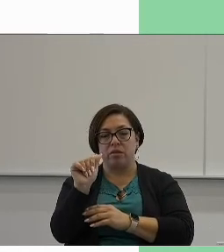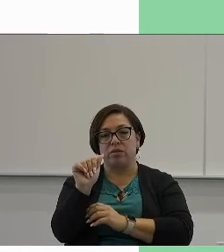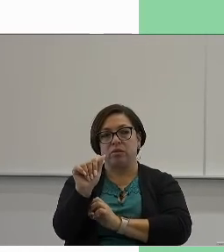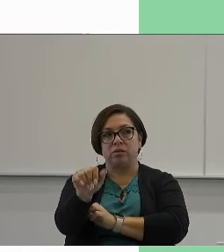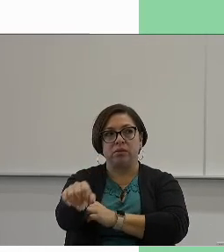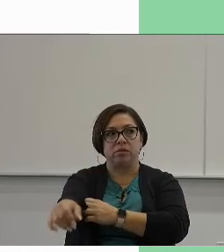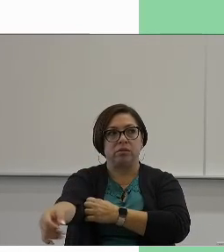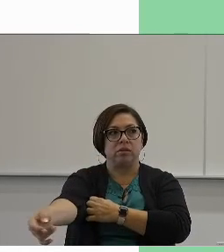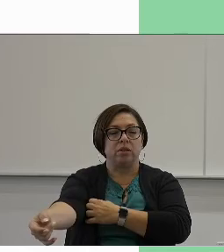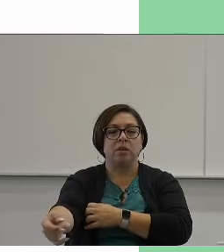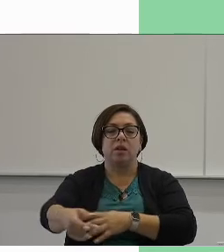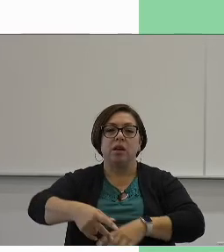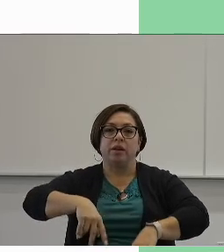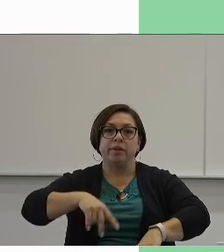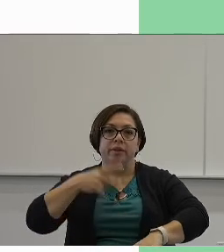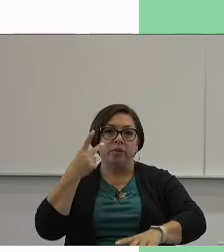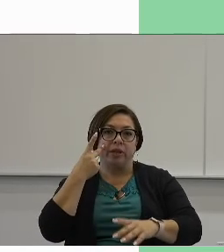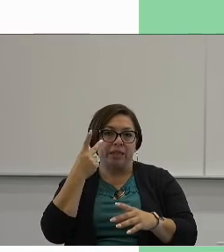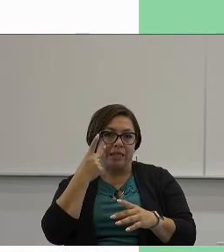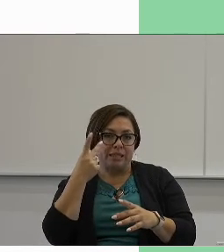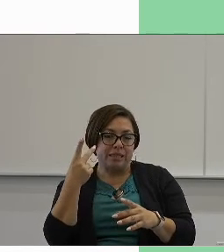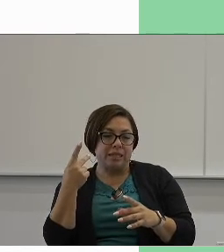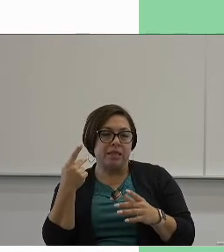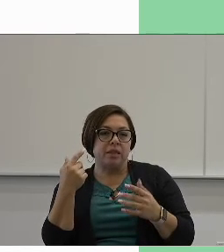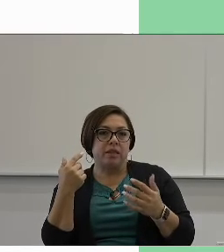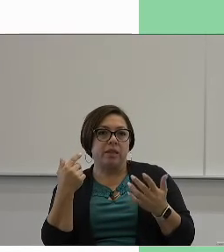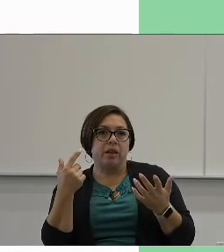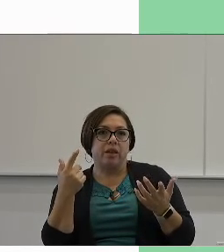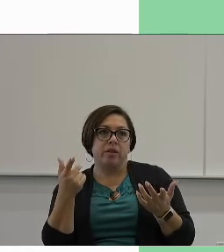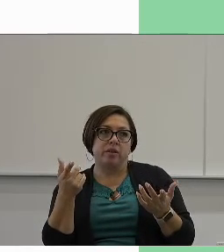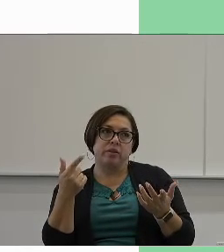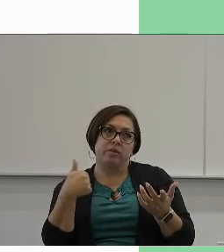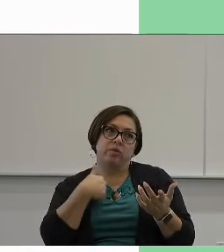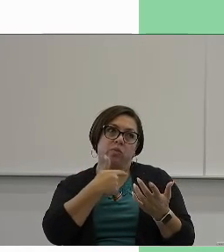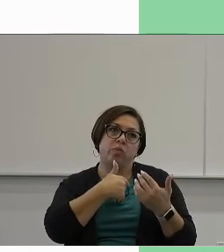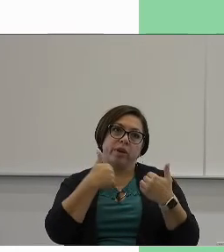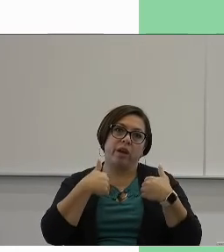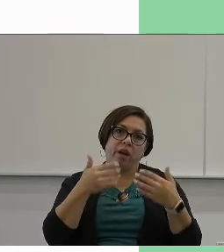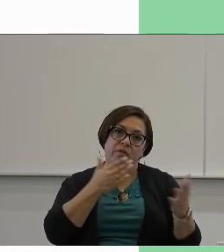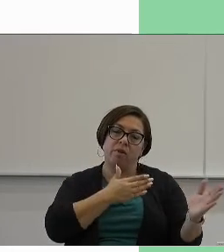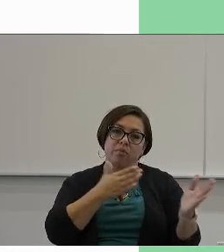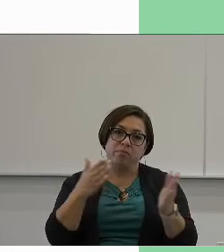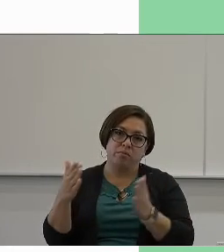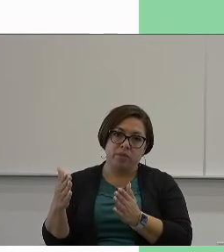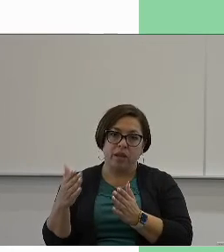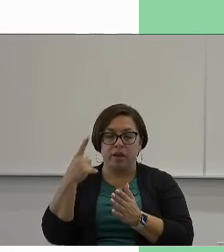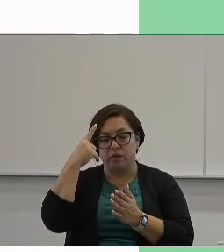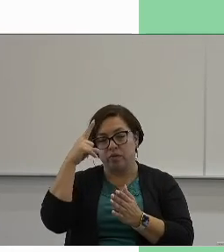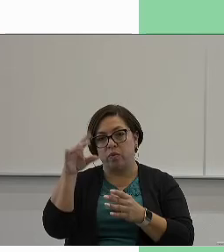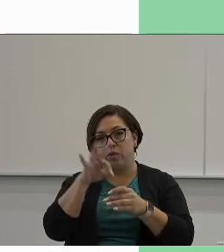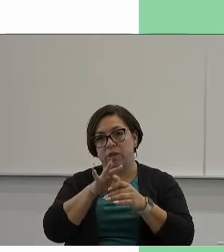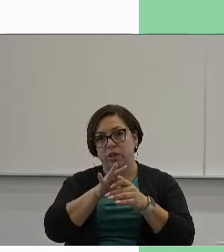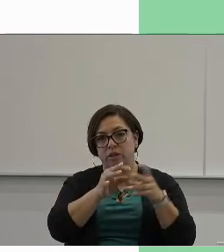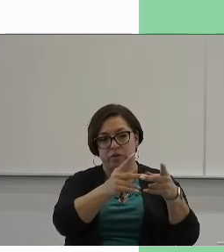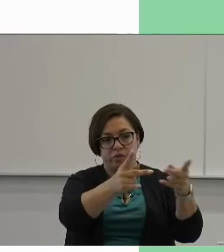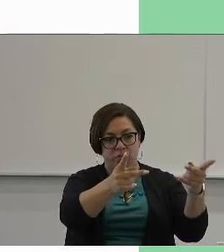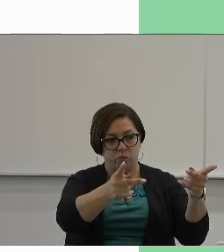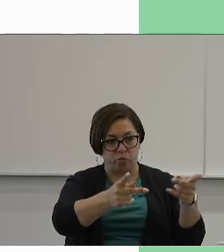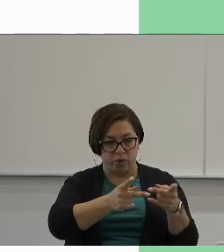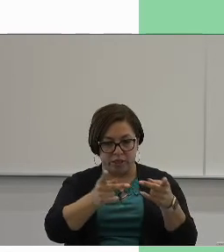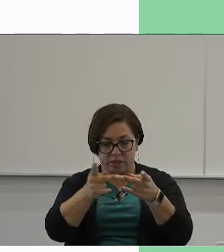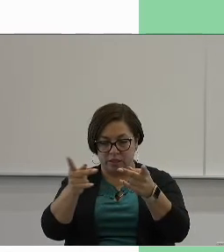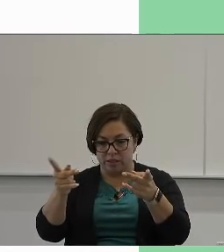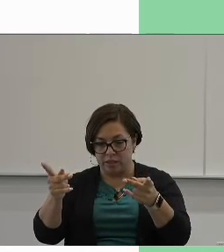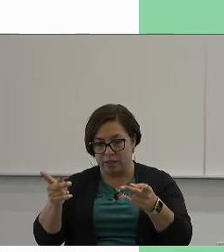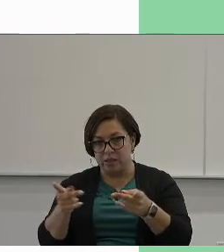In the materials that we have also broken each of the plans down into the election precincts. These election